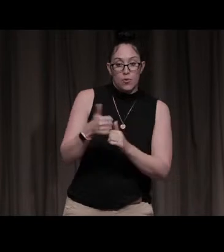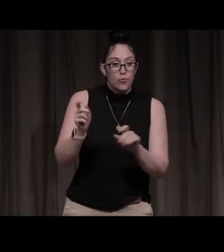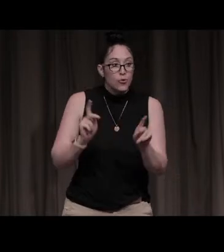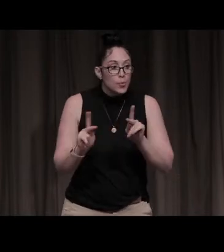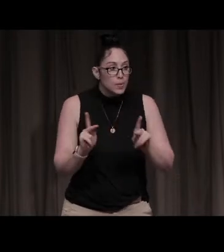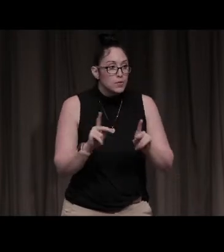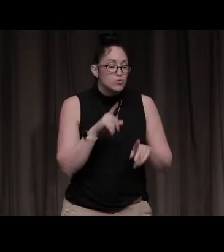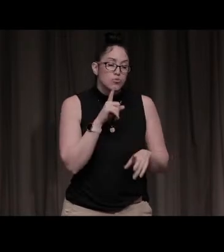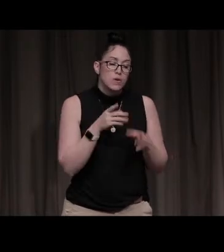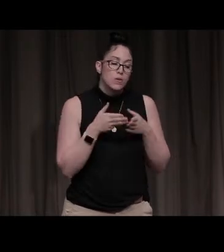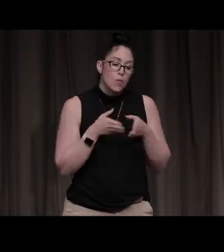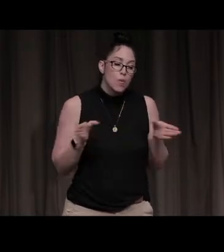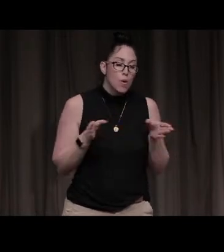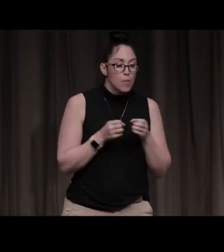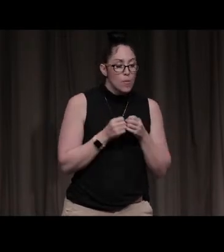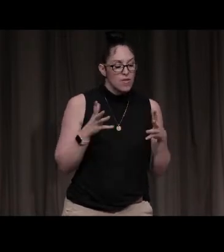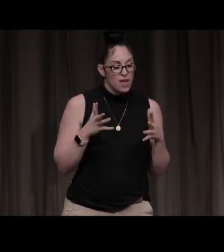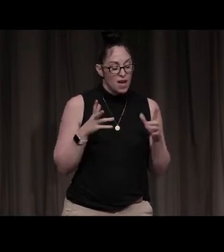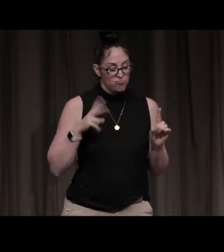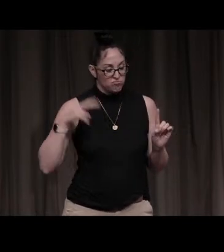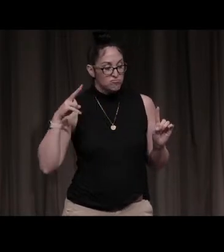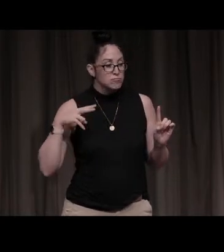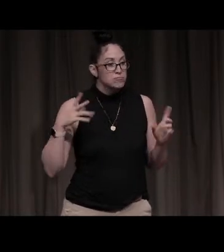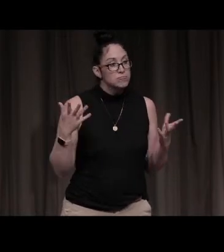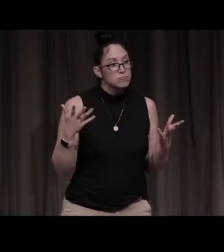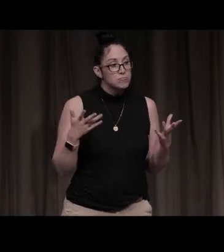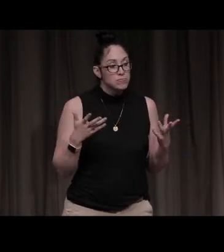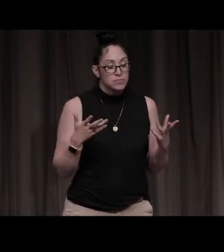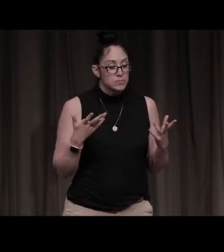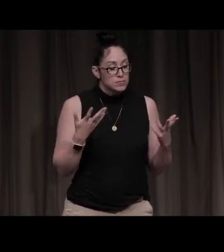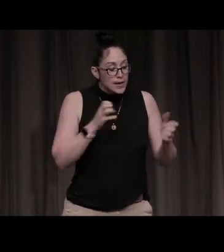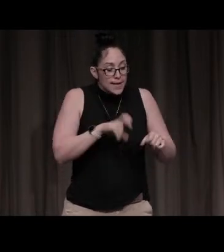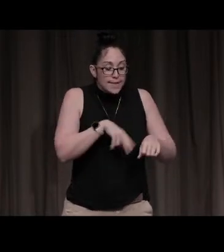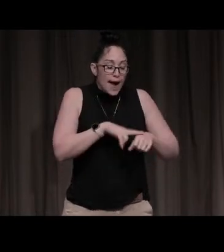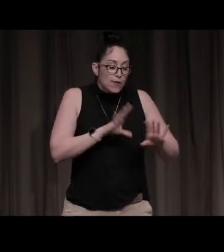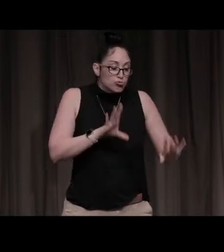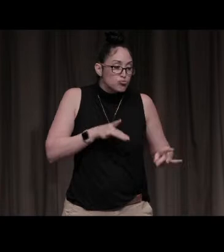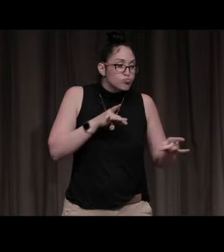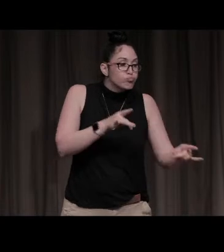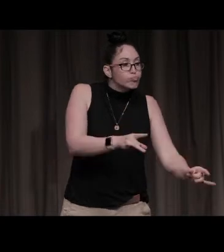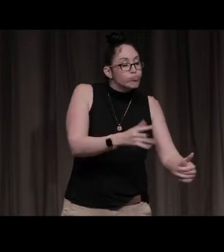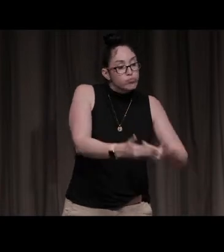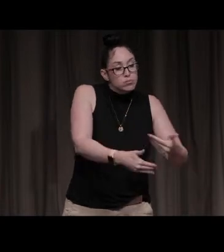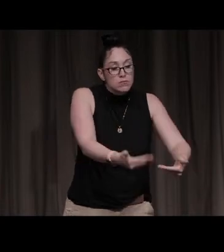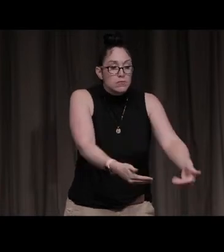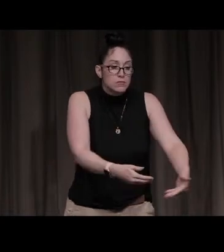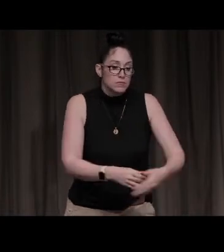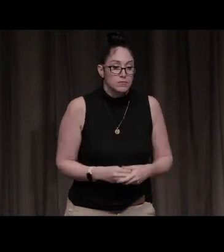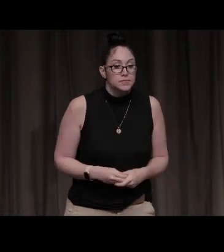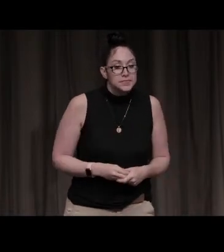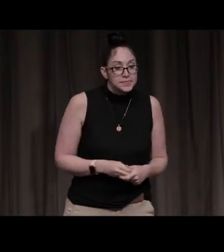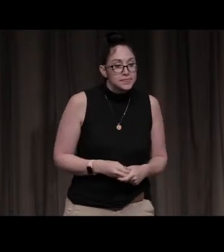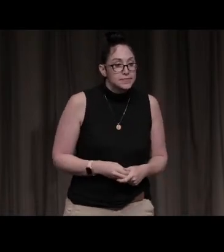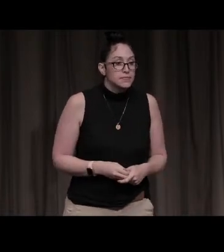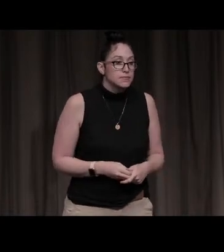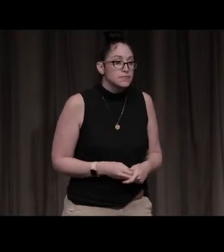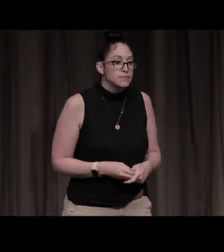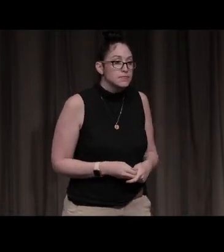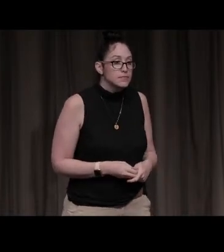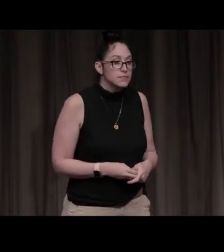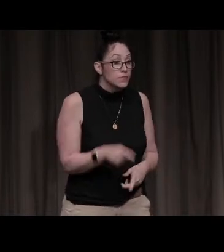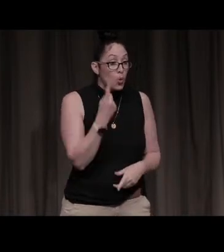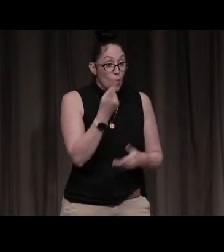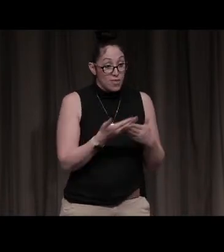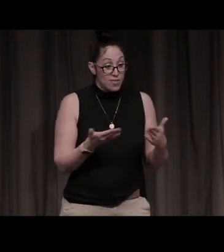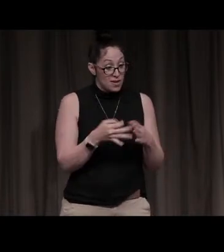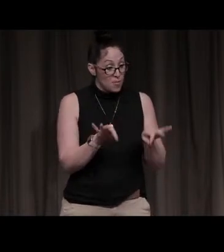being open without judgment and letting things unfold the way they naturally want to unfold. I think also something that's really important about